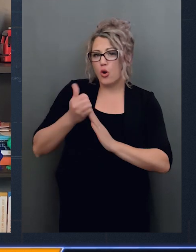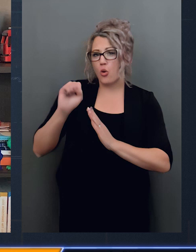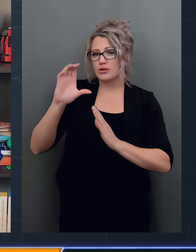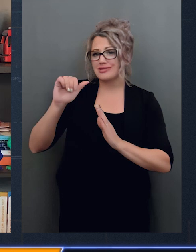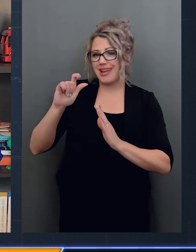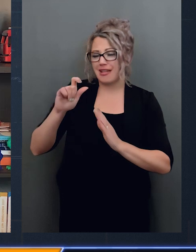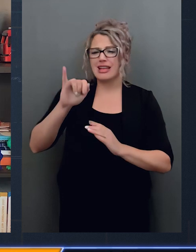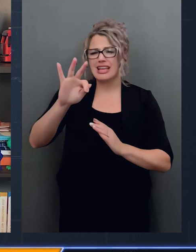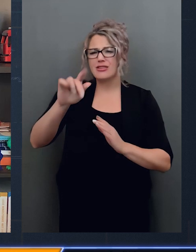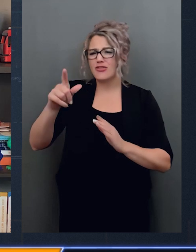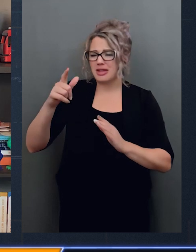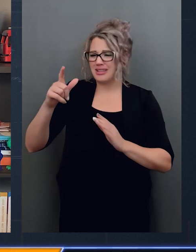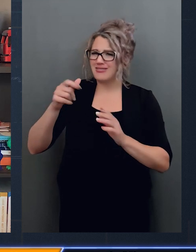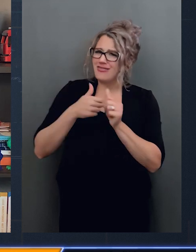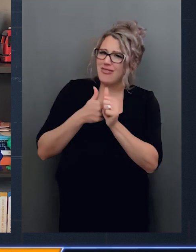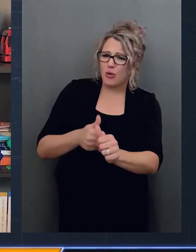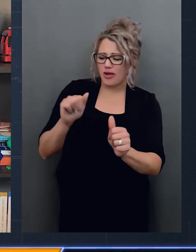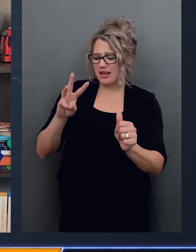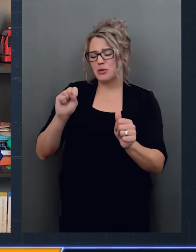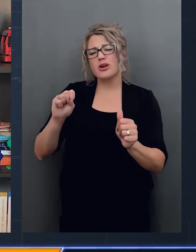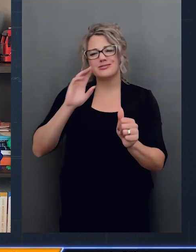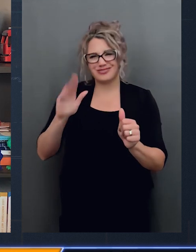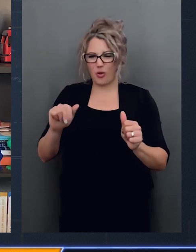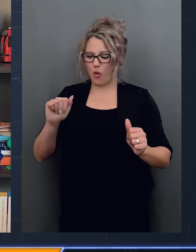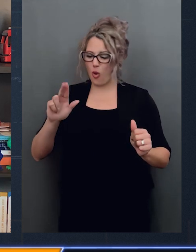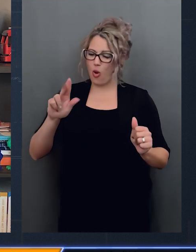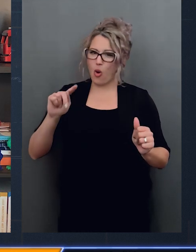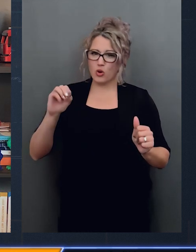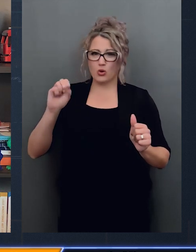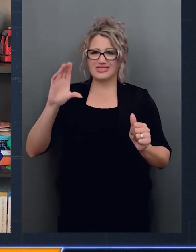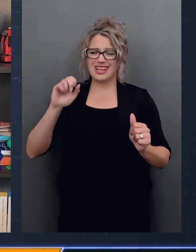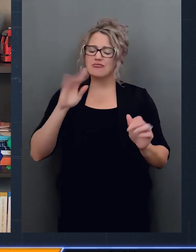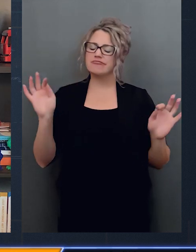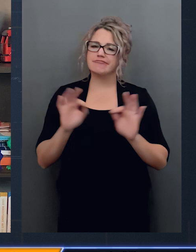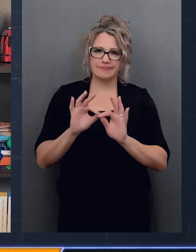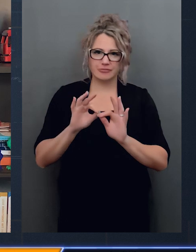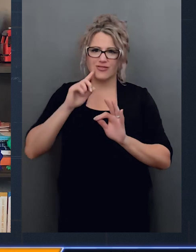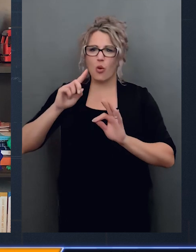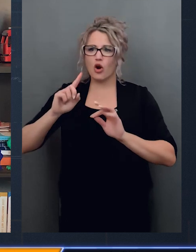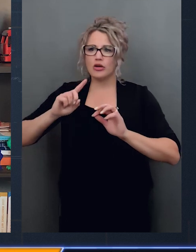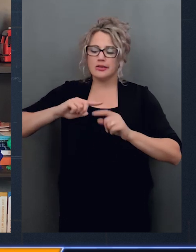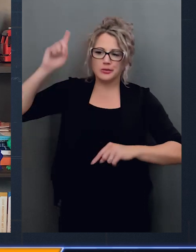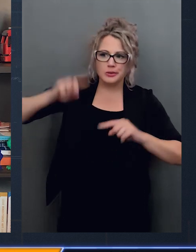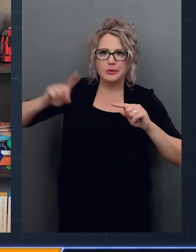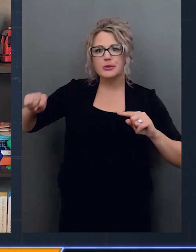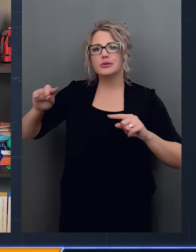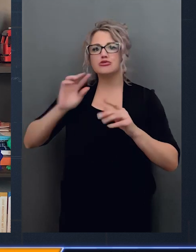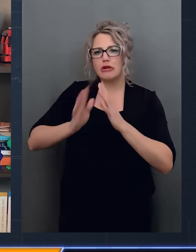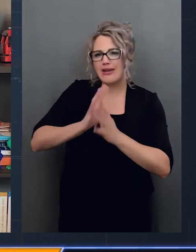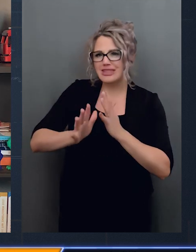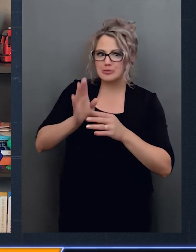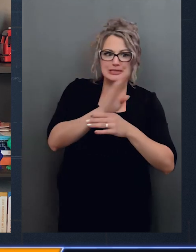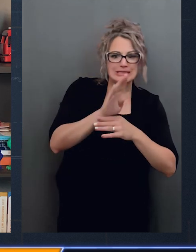So if you've been following AWS for any length of time, you know that autoscaling is really fundamental to dealing with varying traffic or work